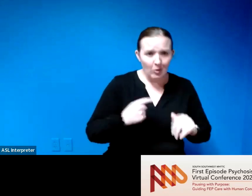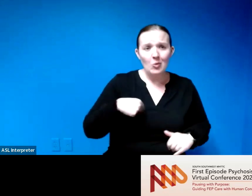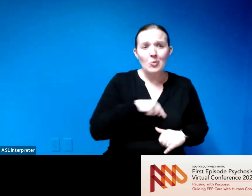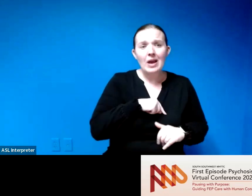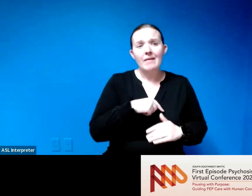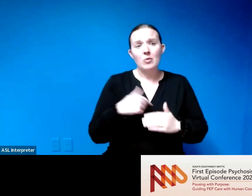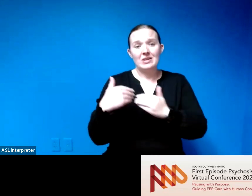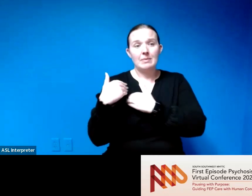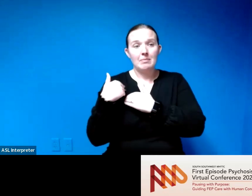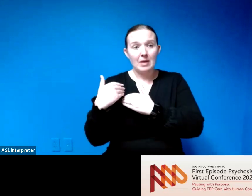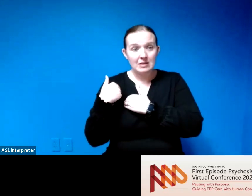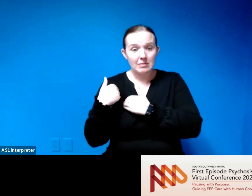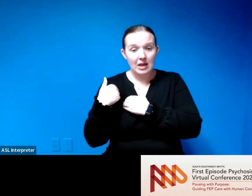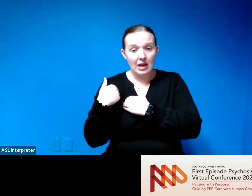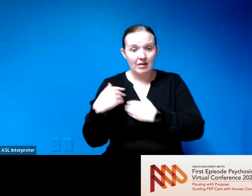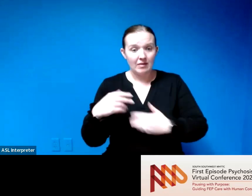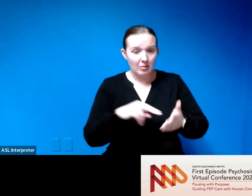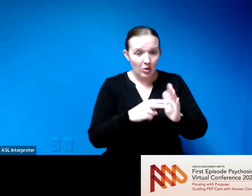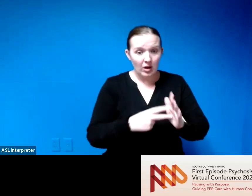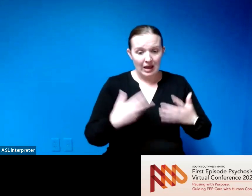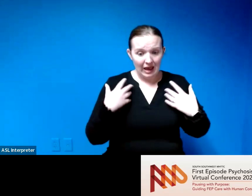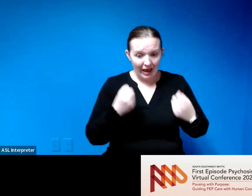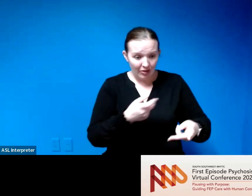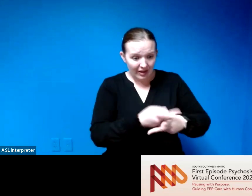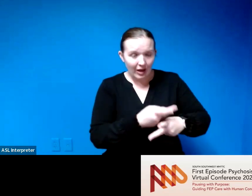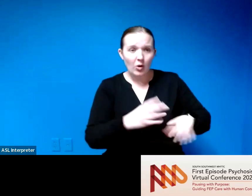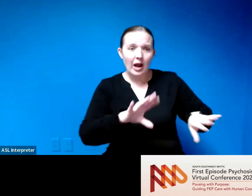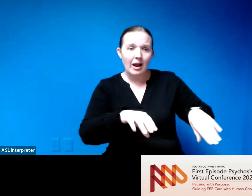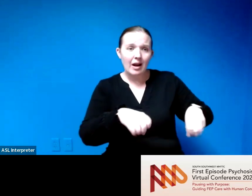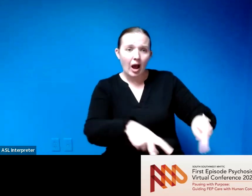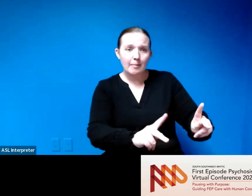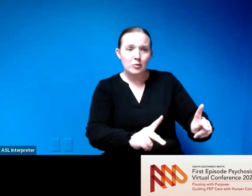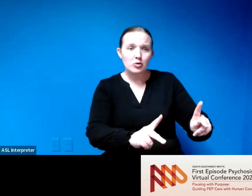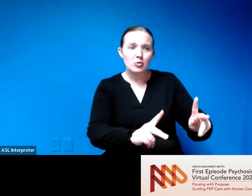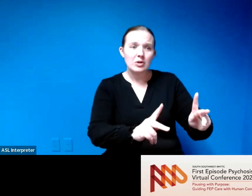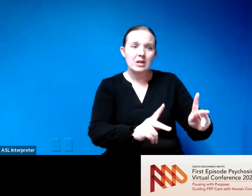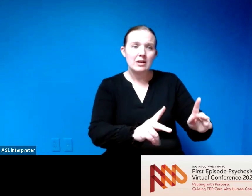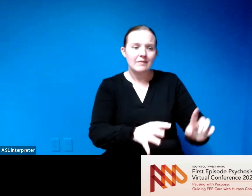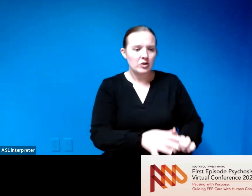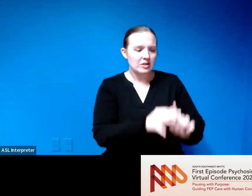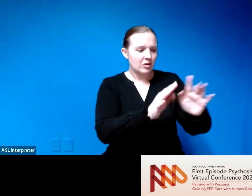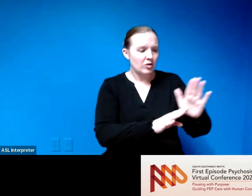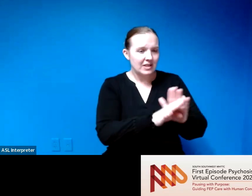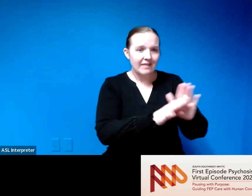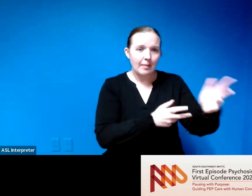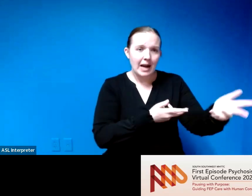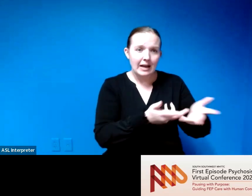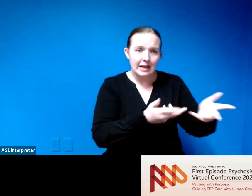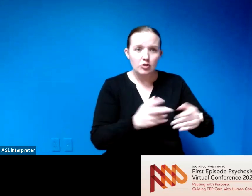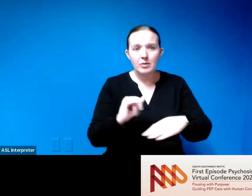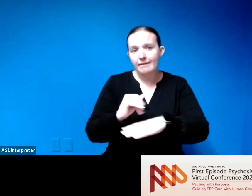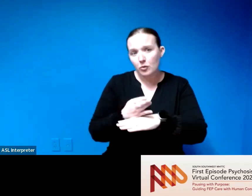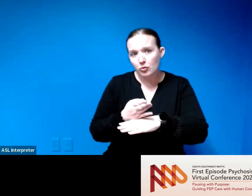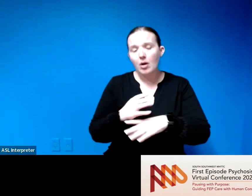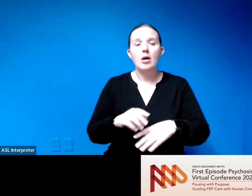provide education, to provide healthcare, and to provide opportunities for social development and engagement, to employment